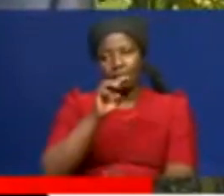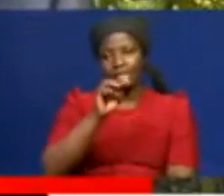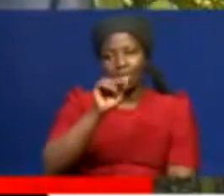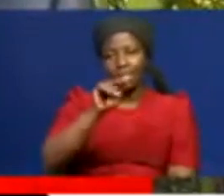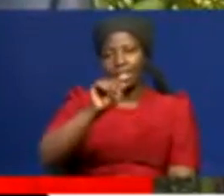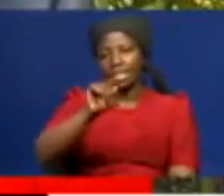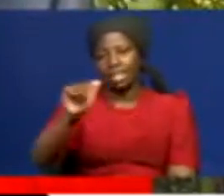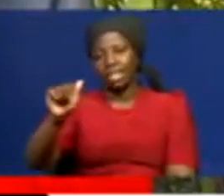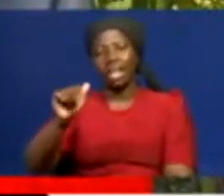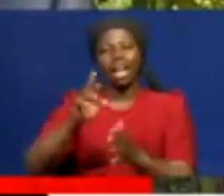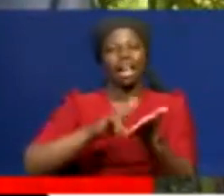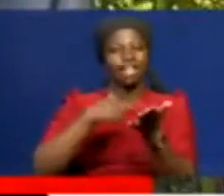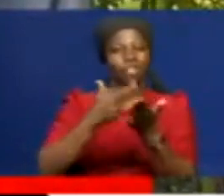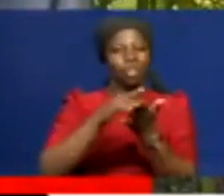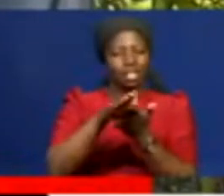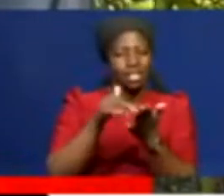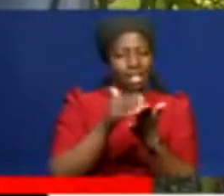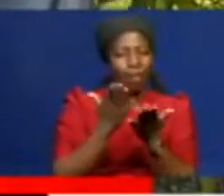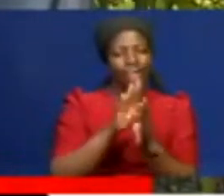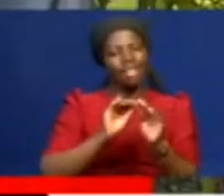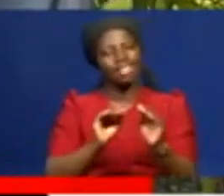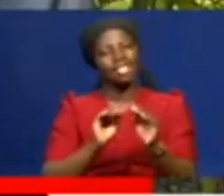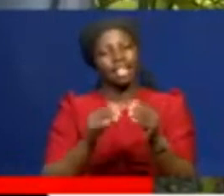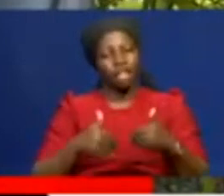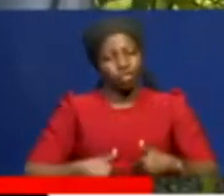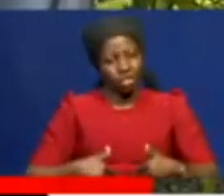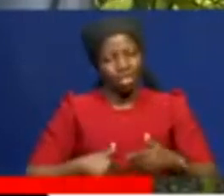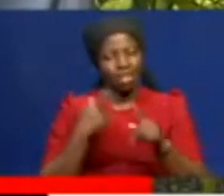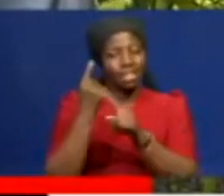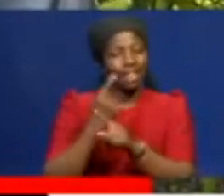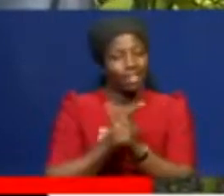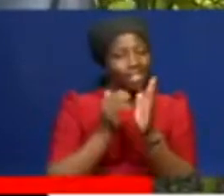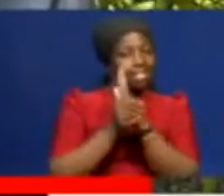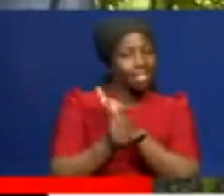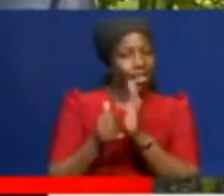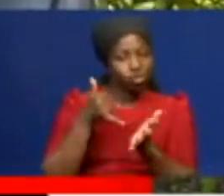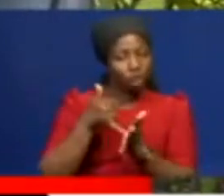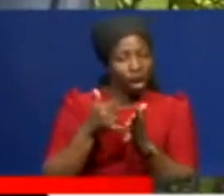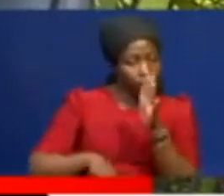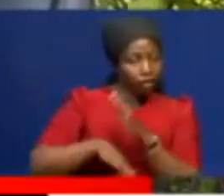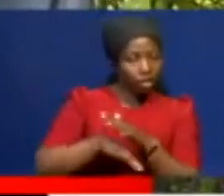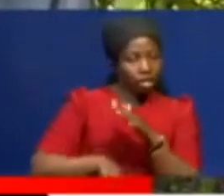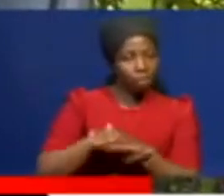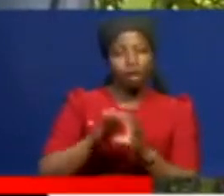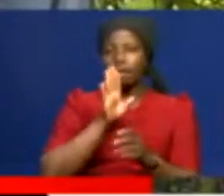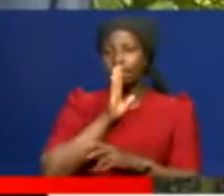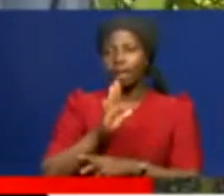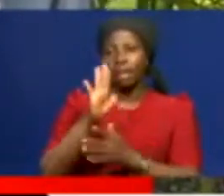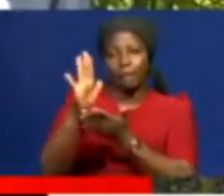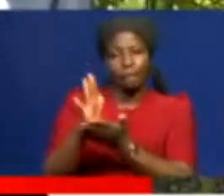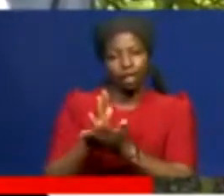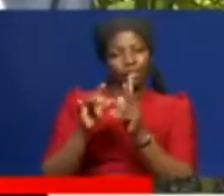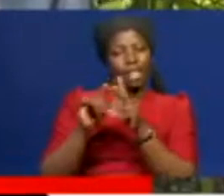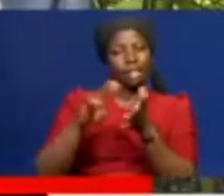they sharpen the youth there on various skills, among them the footballing skills, being the flagship project